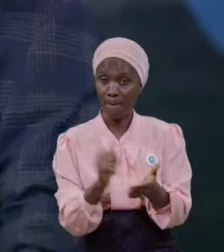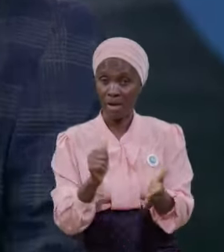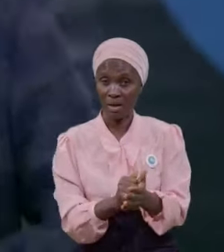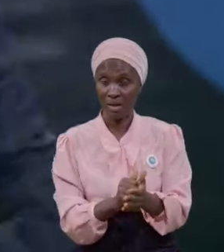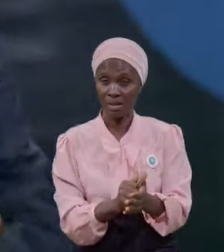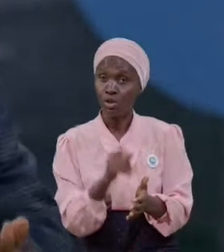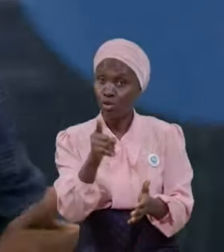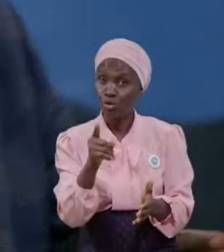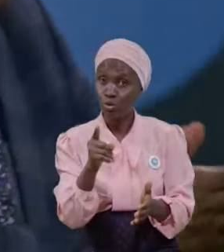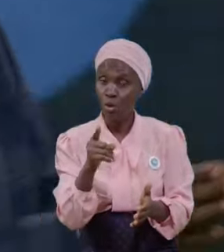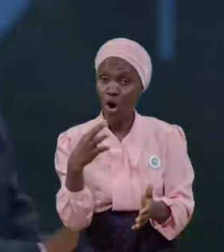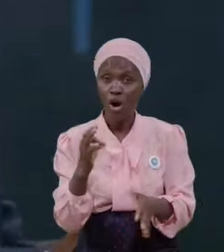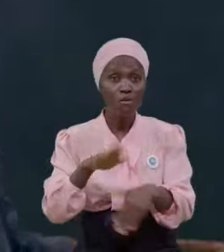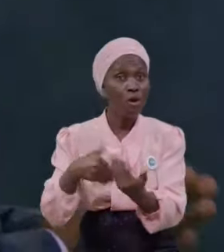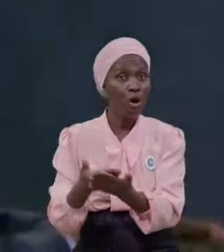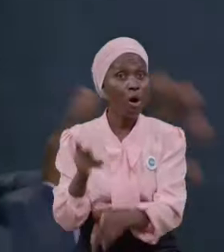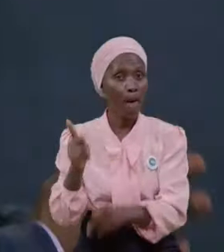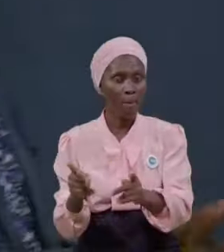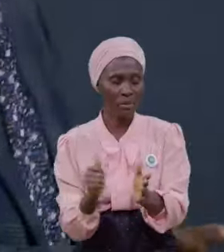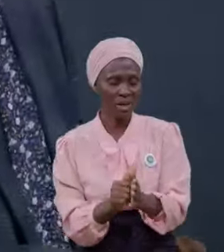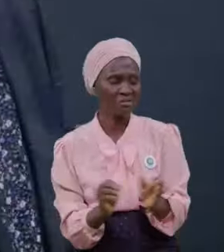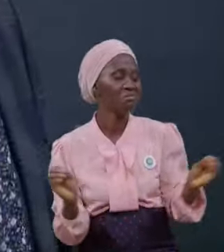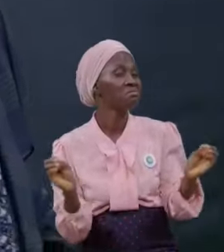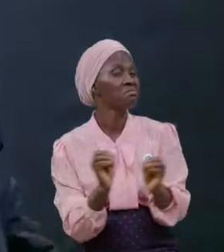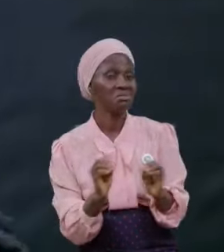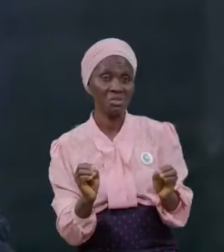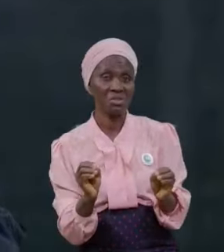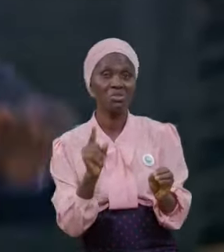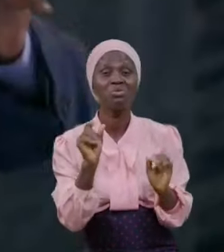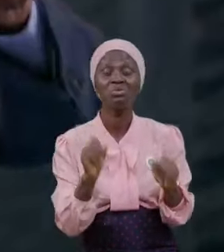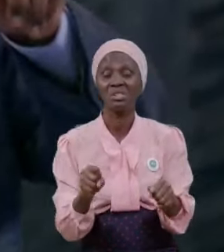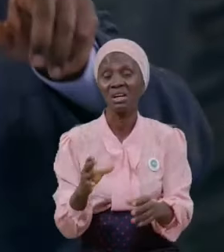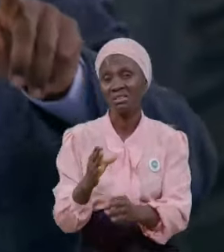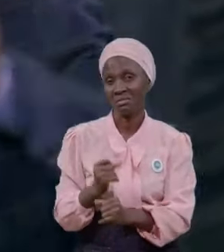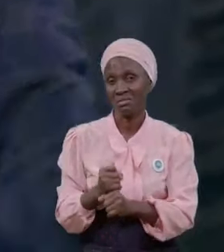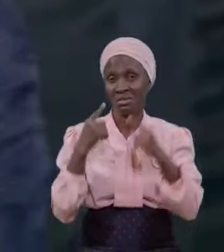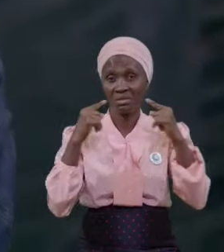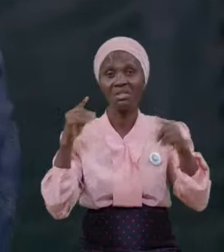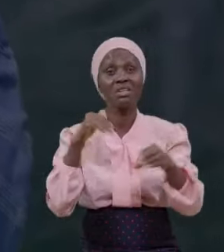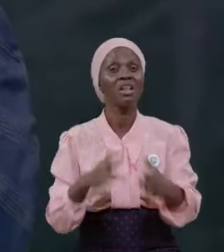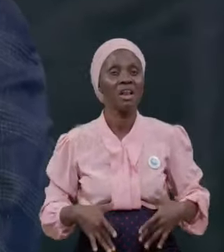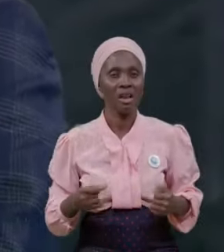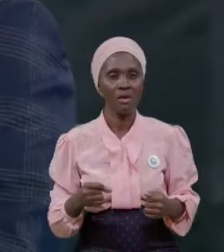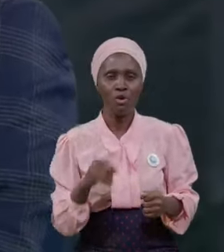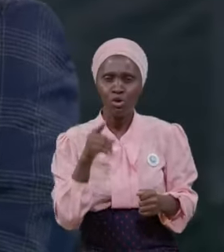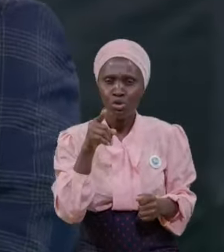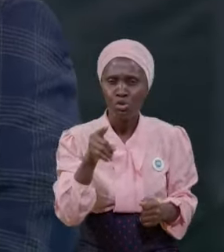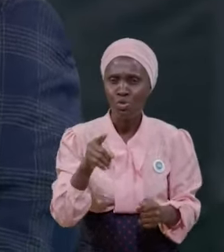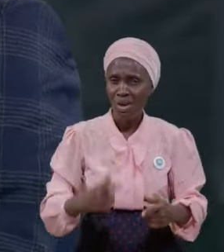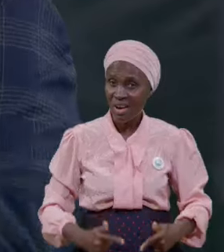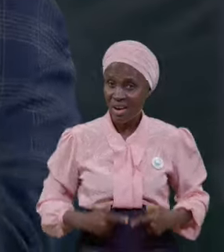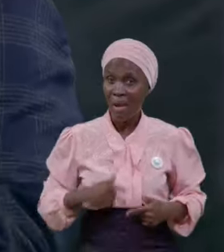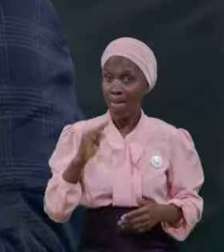in life, you live by what you believe. If you believe that Jesus